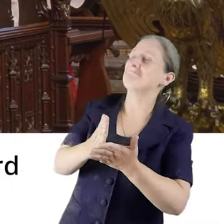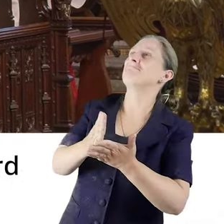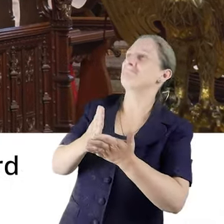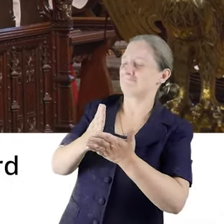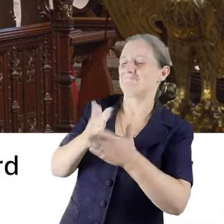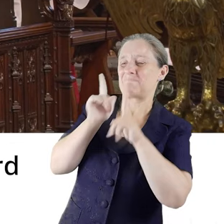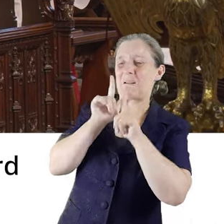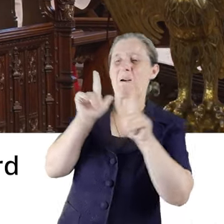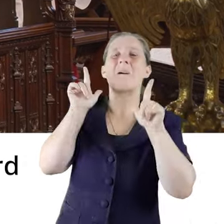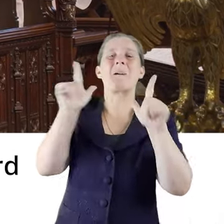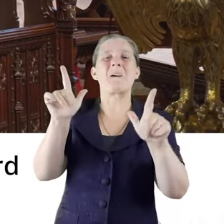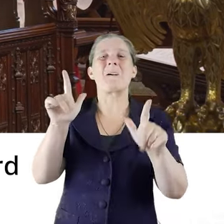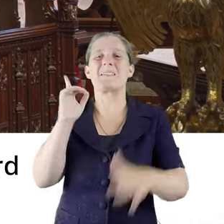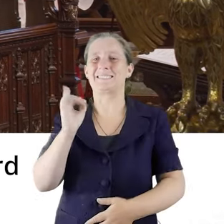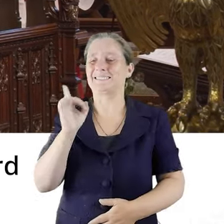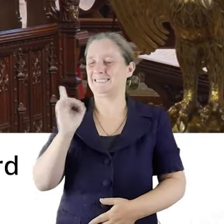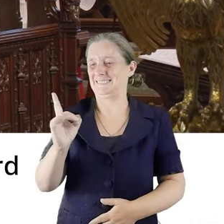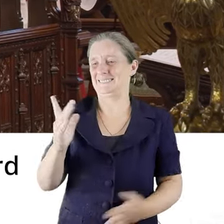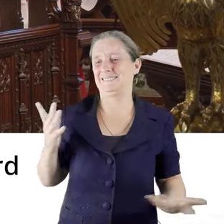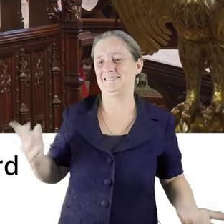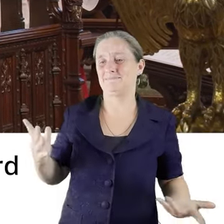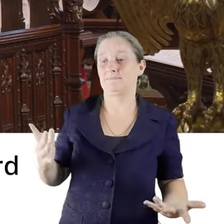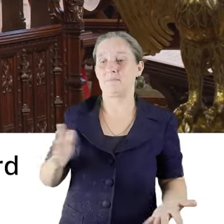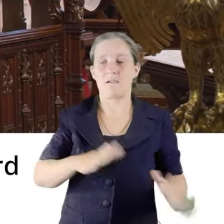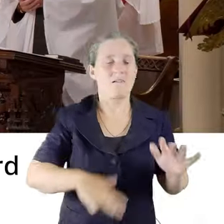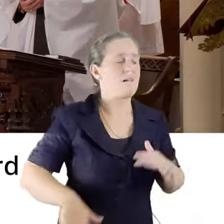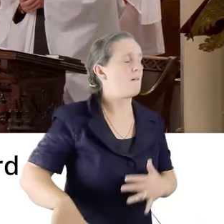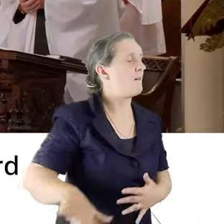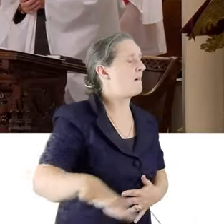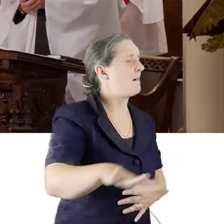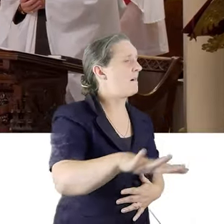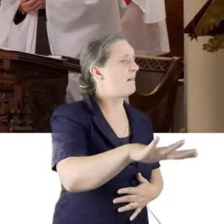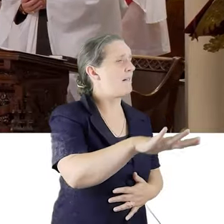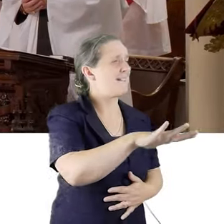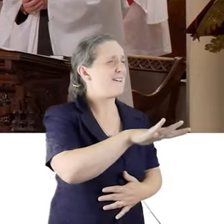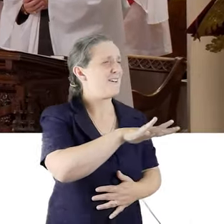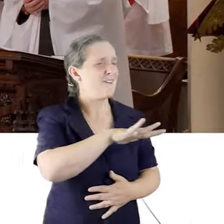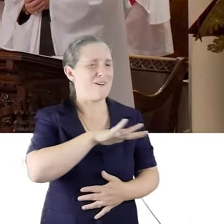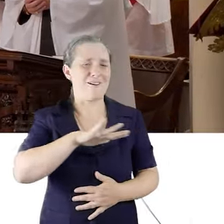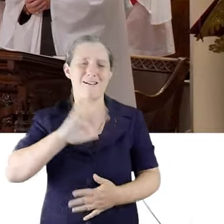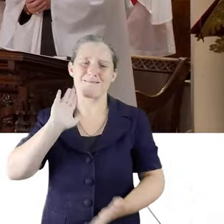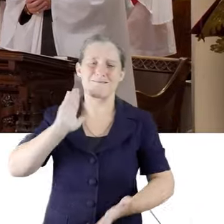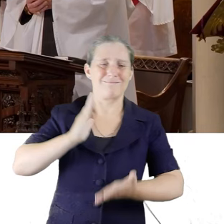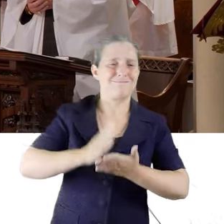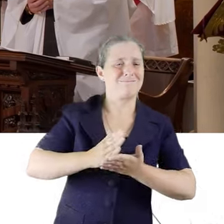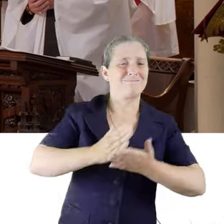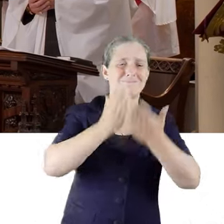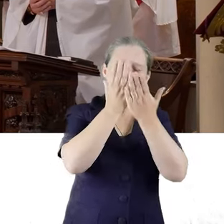Thank you.